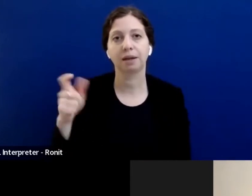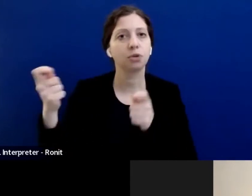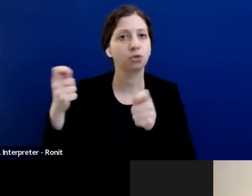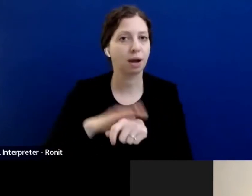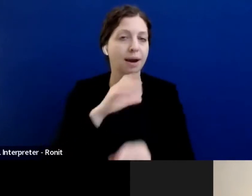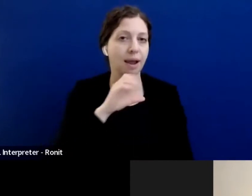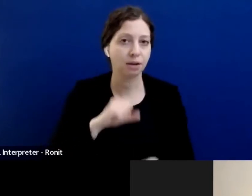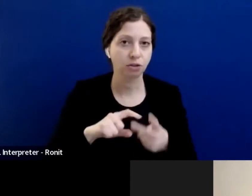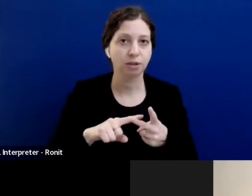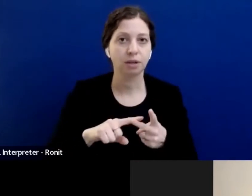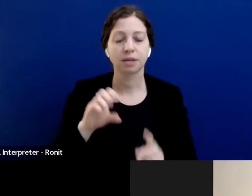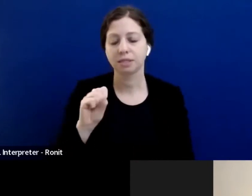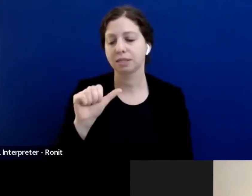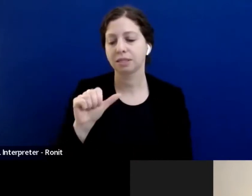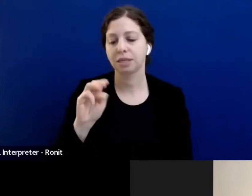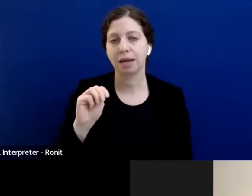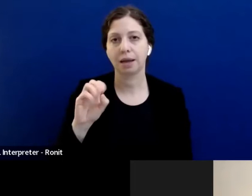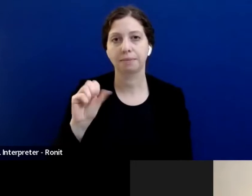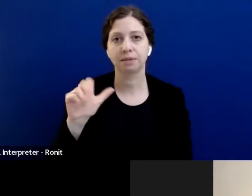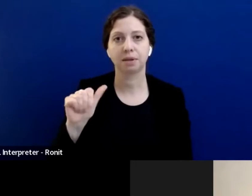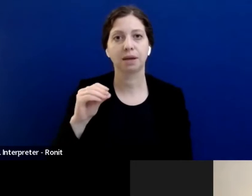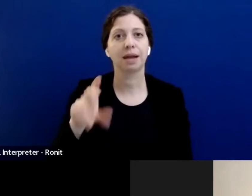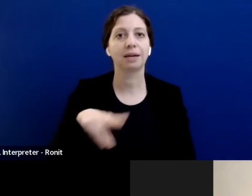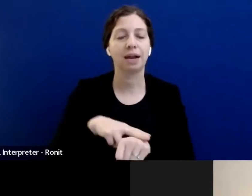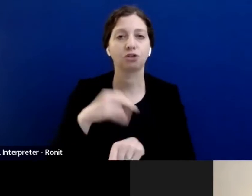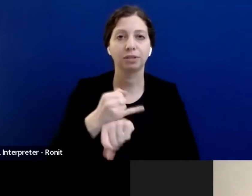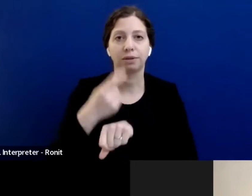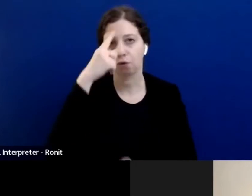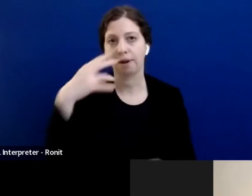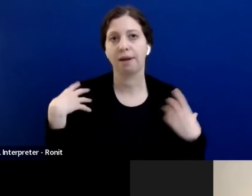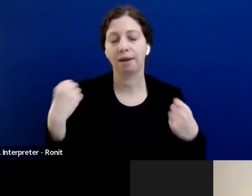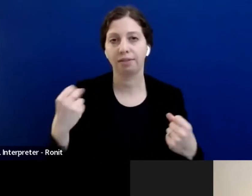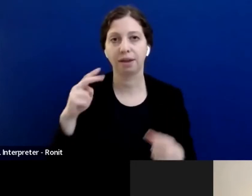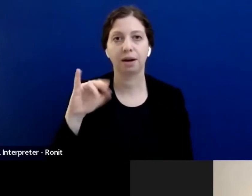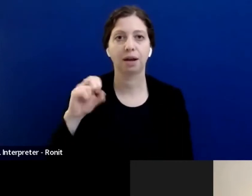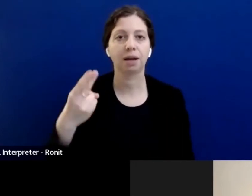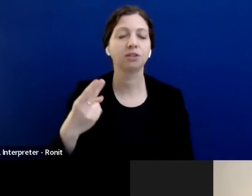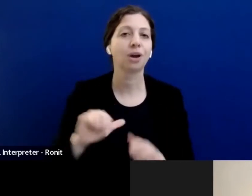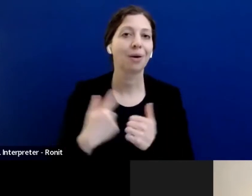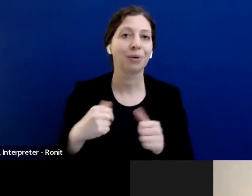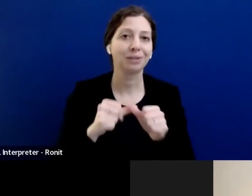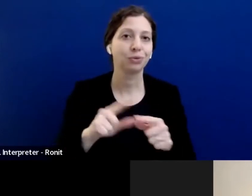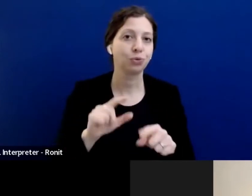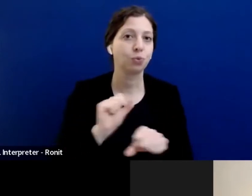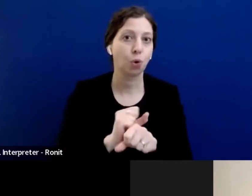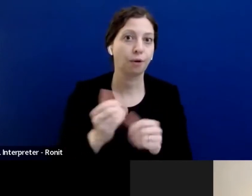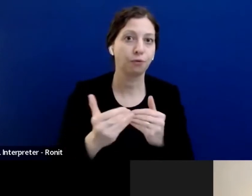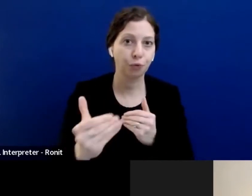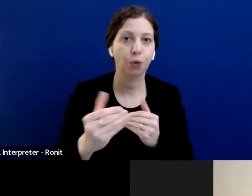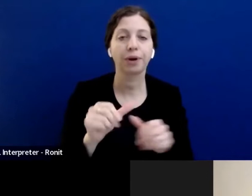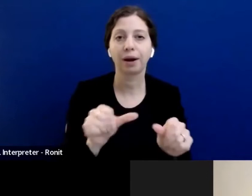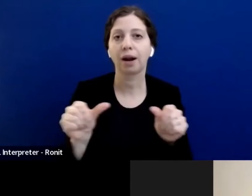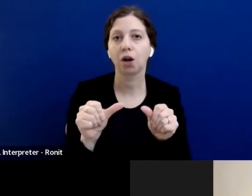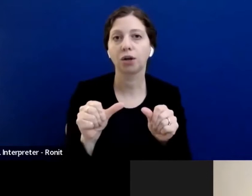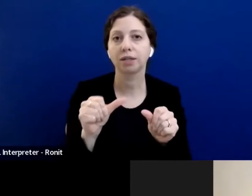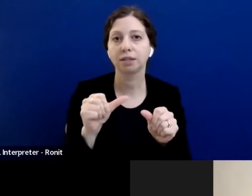Aging, SAMHSA, and the National Institute on Health on ways we are continuing to move our work forward in areas outside